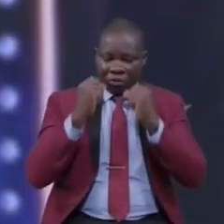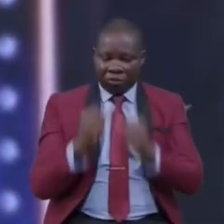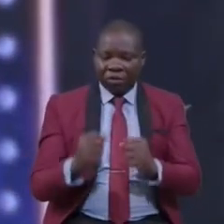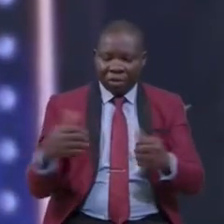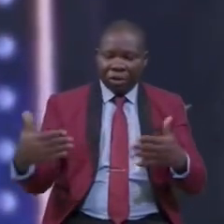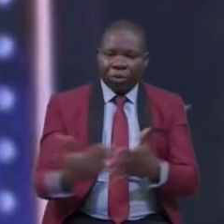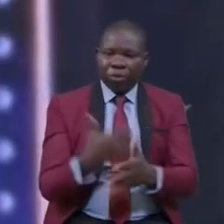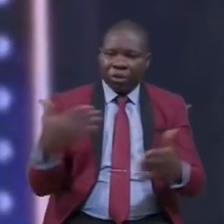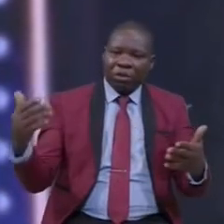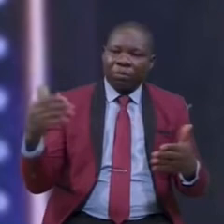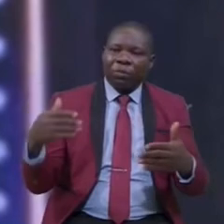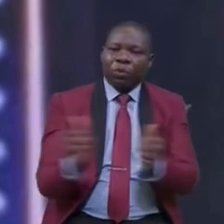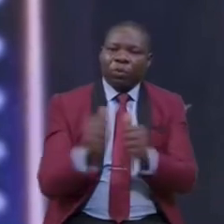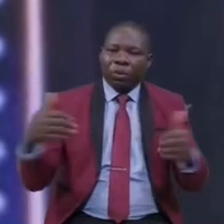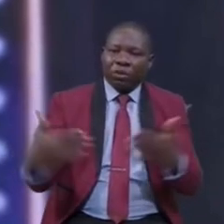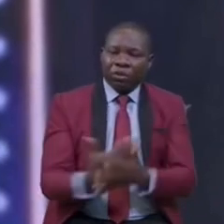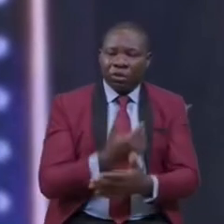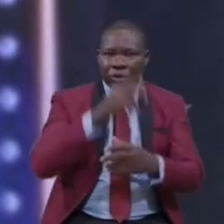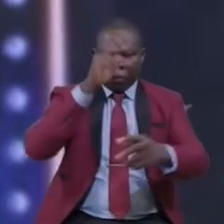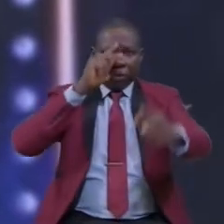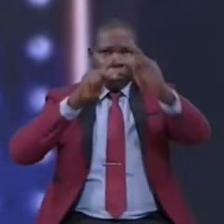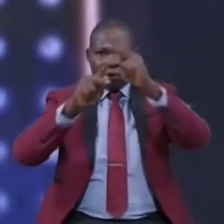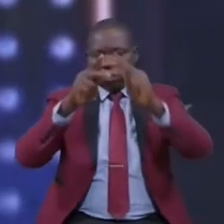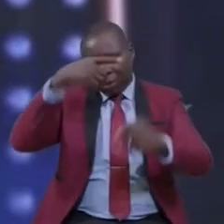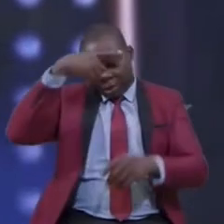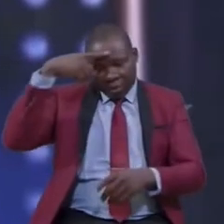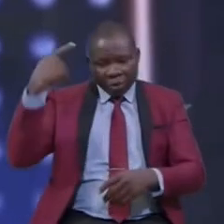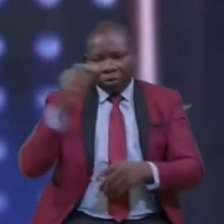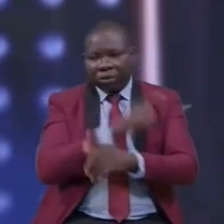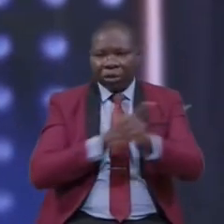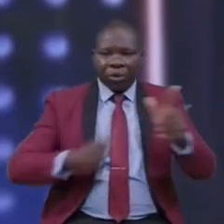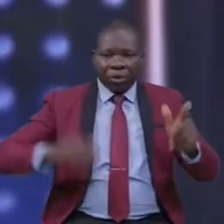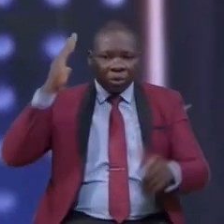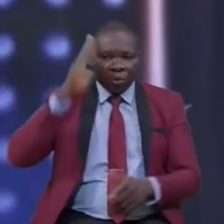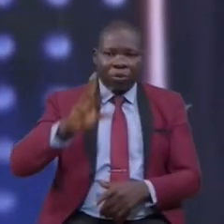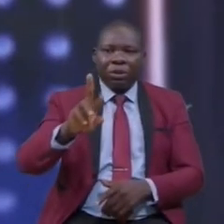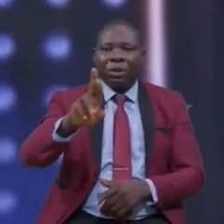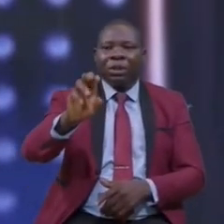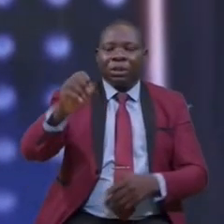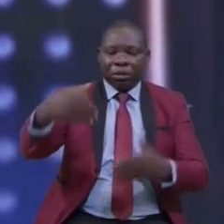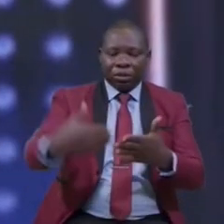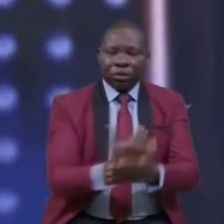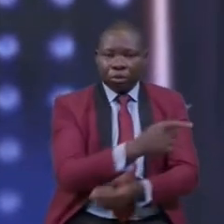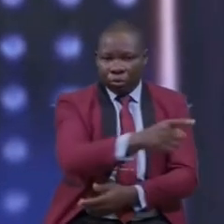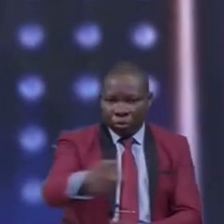vision. Amen. Because the Lord will renew you today. Amen.